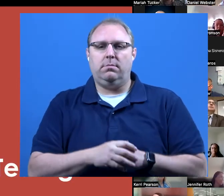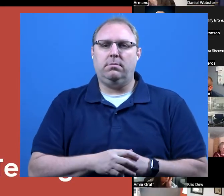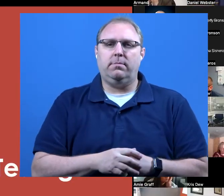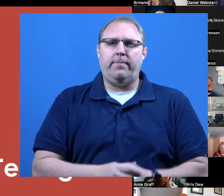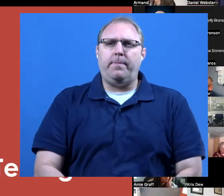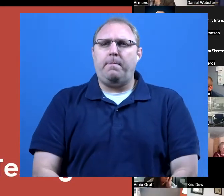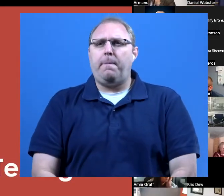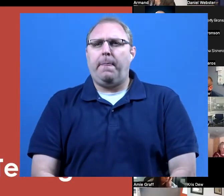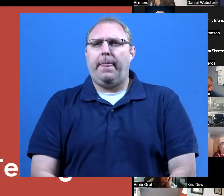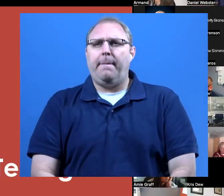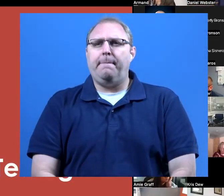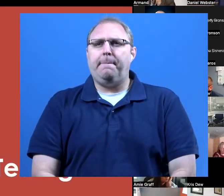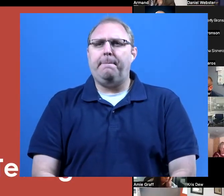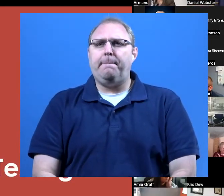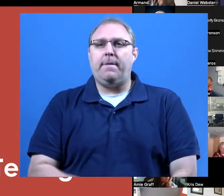that?